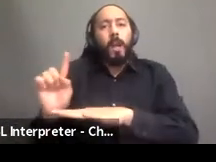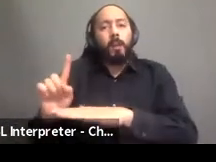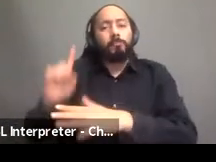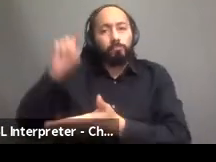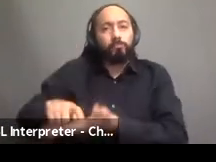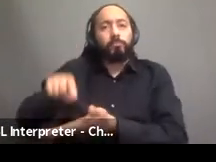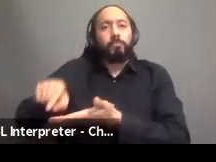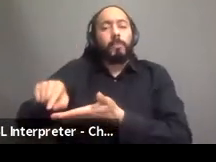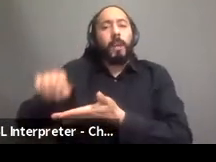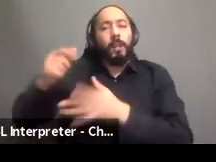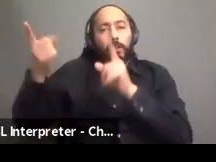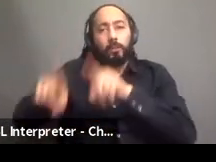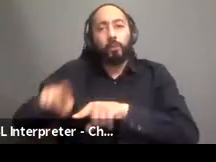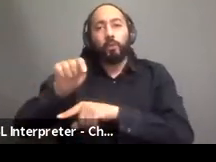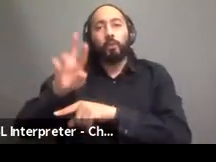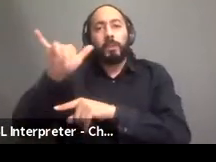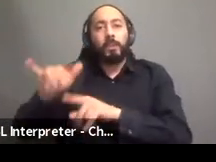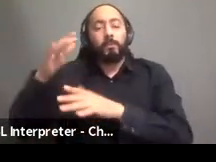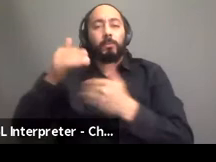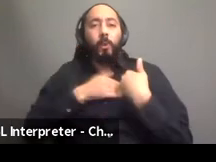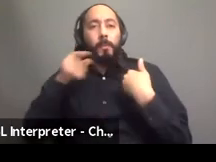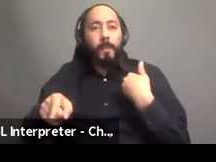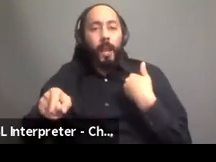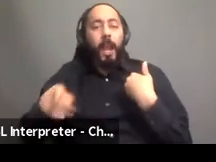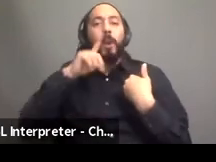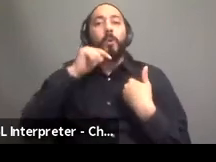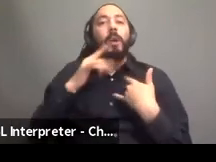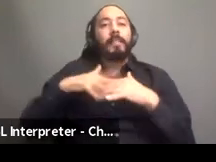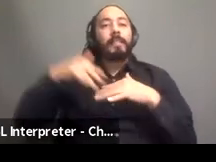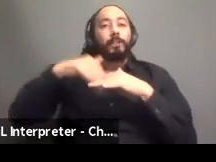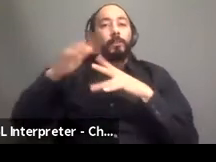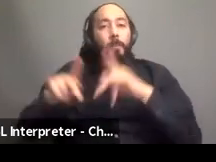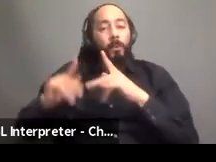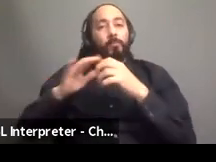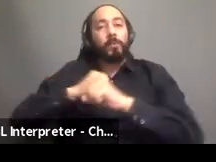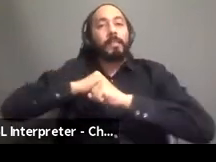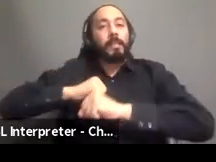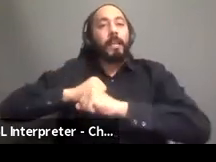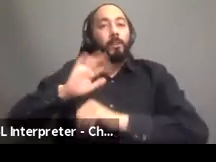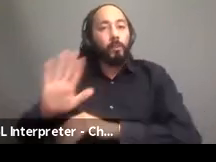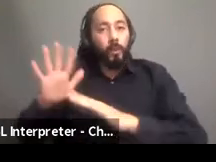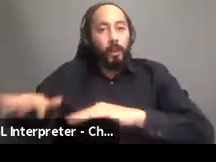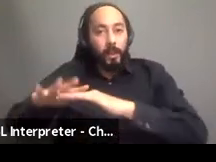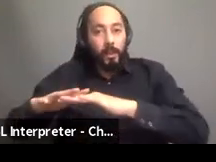responsibilities for that area, as well as the Indigenous people who safeguard and protect the land. And you can do that at